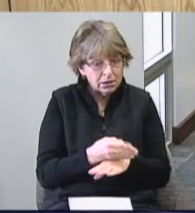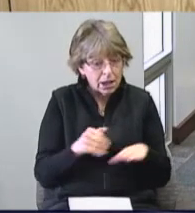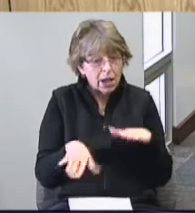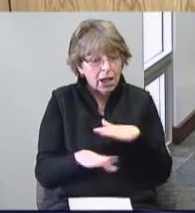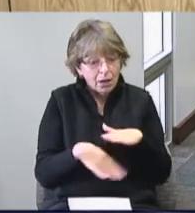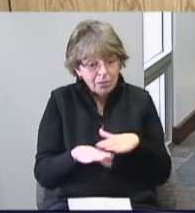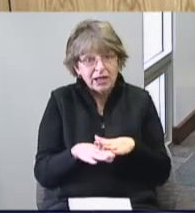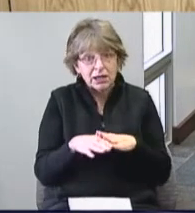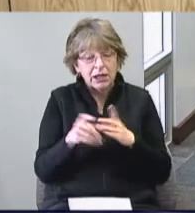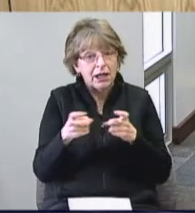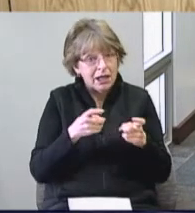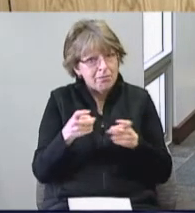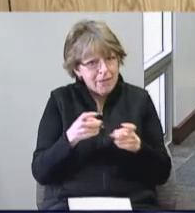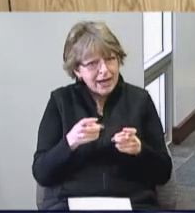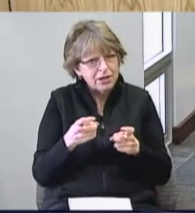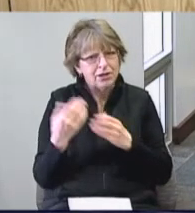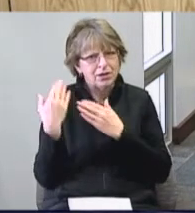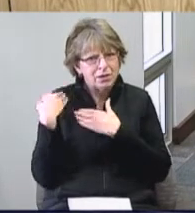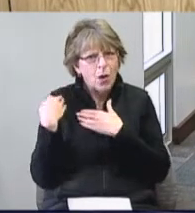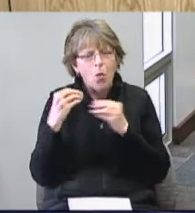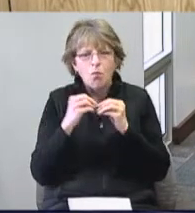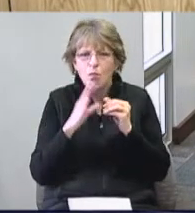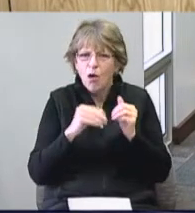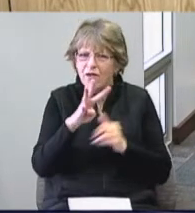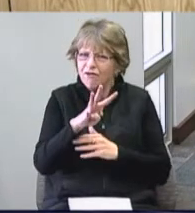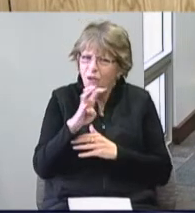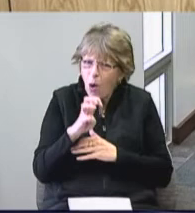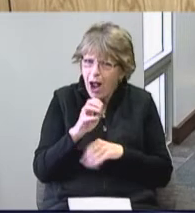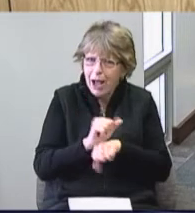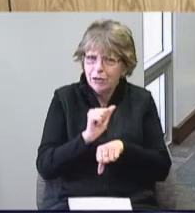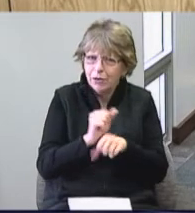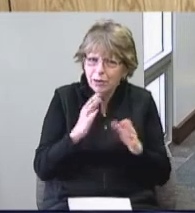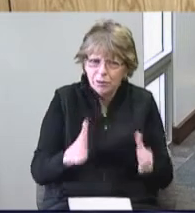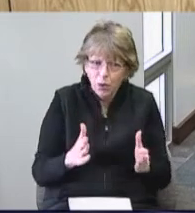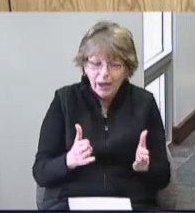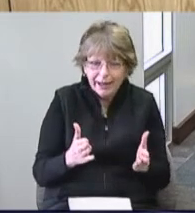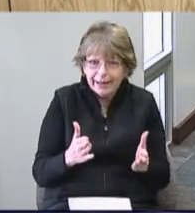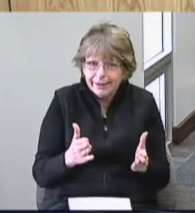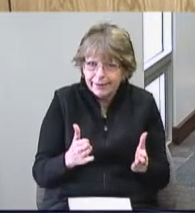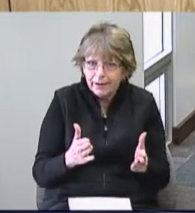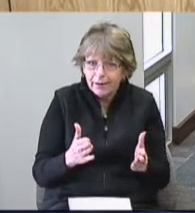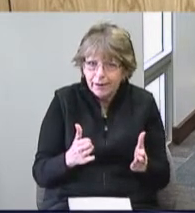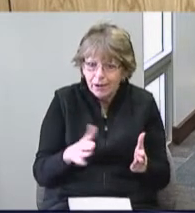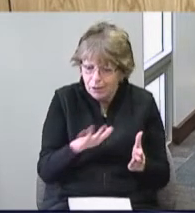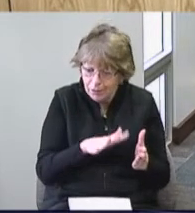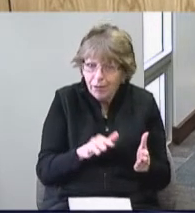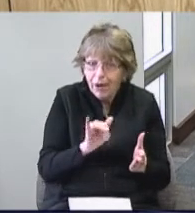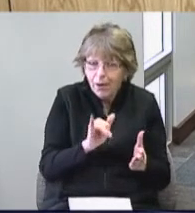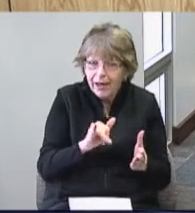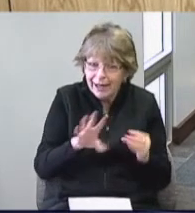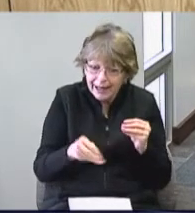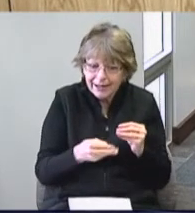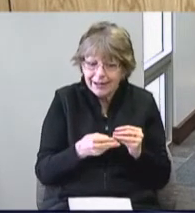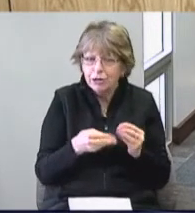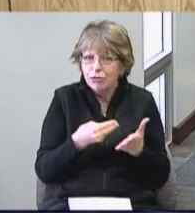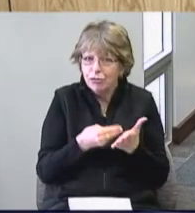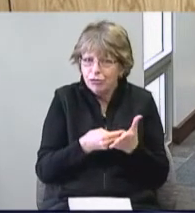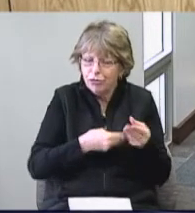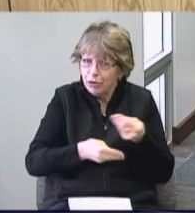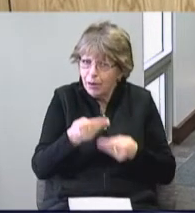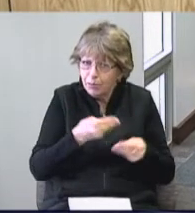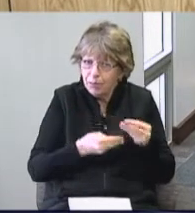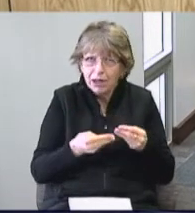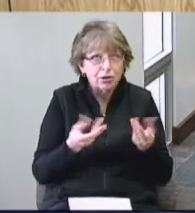basically manages responsible for over 400 employees, give or take where we are on the employee levels, in addition to a budget that's in excess